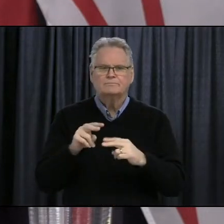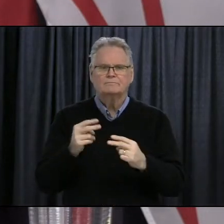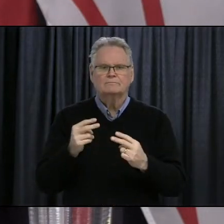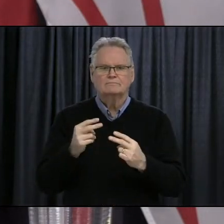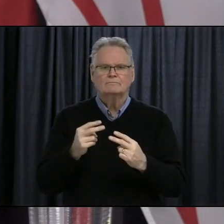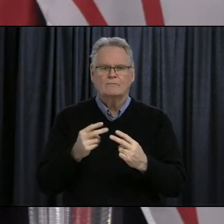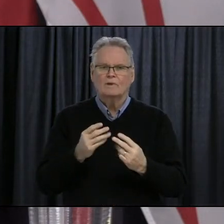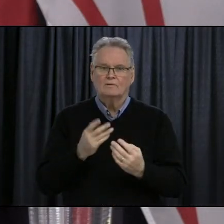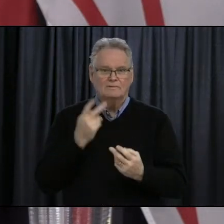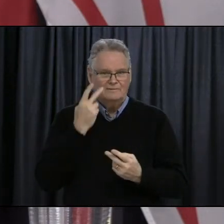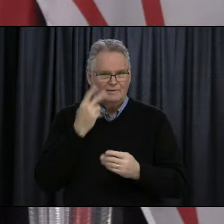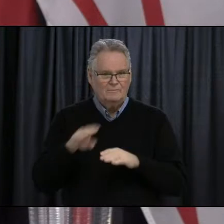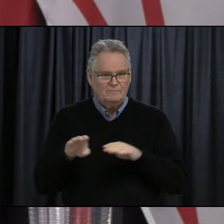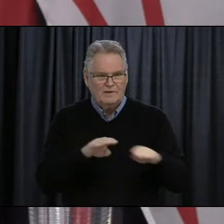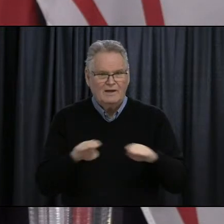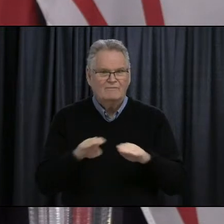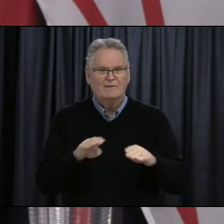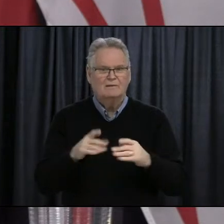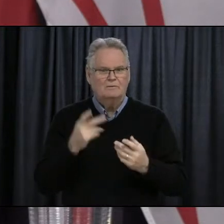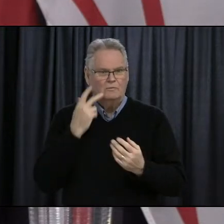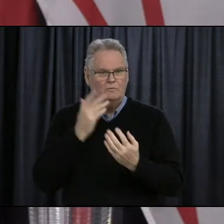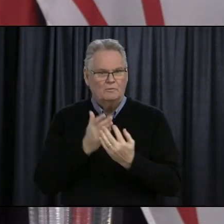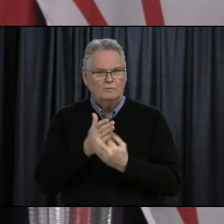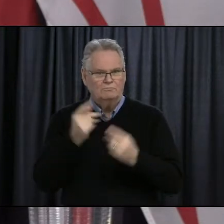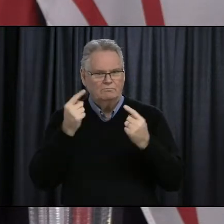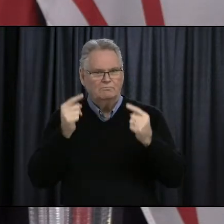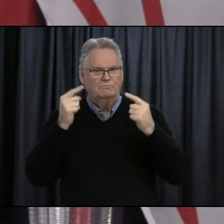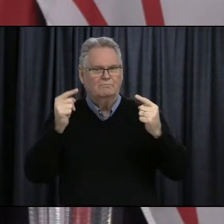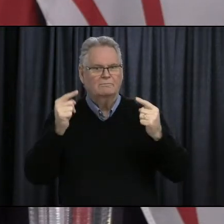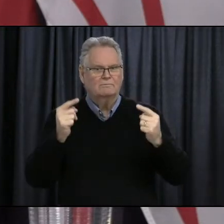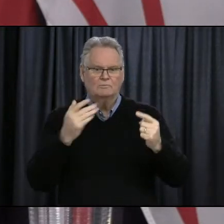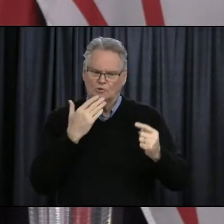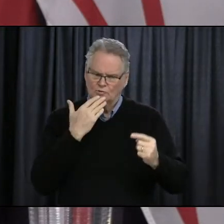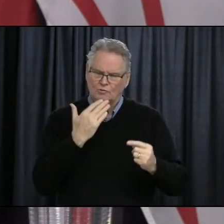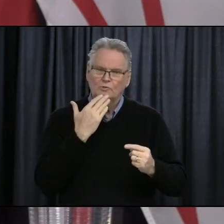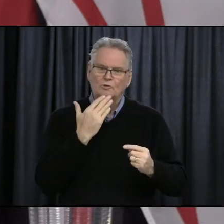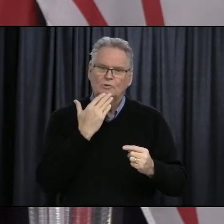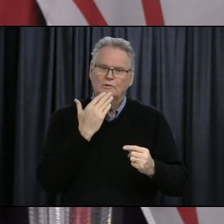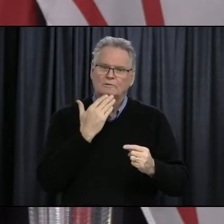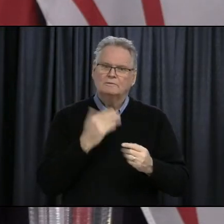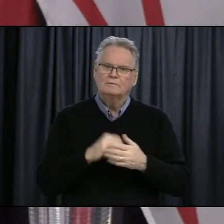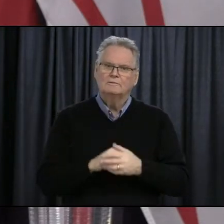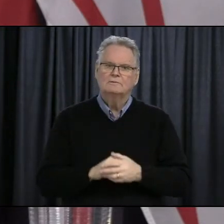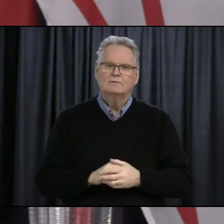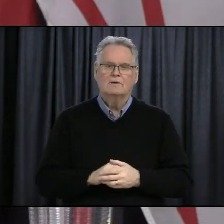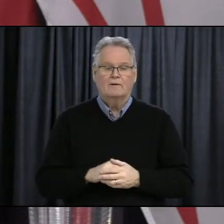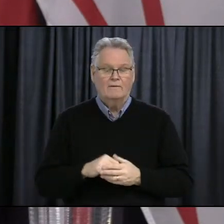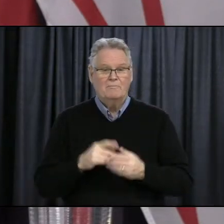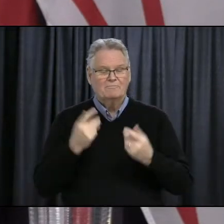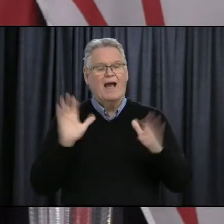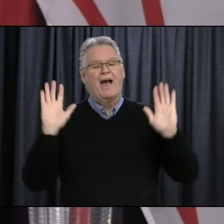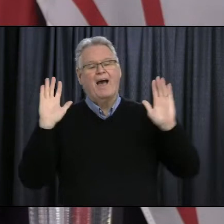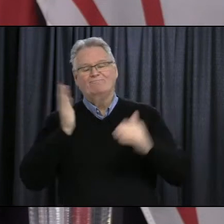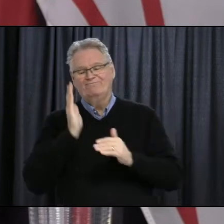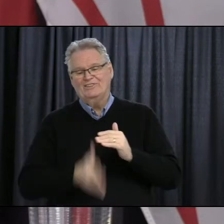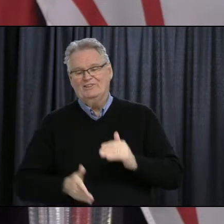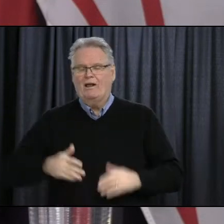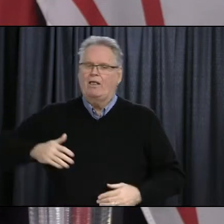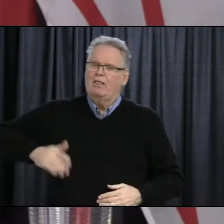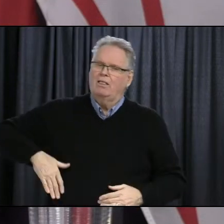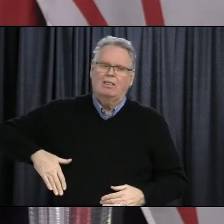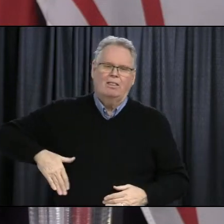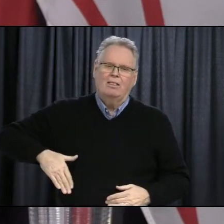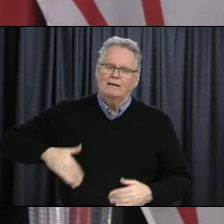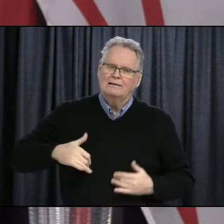way to go, but abiding by the stringent rules laid out by Dr. Fitzgerald and her team will allow us to fight our way back out